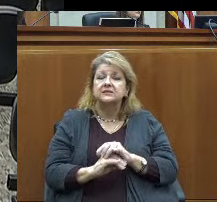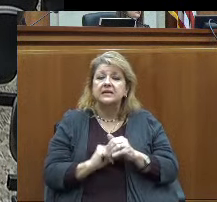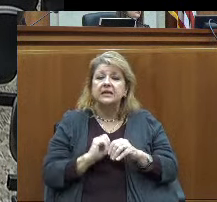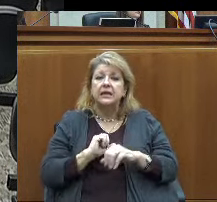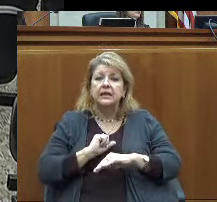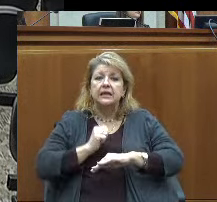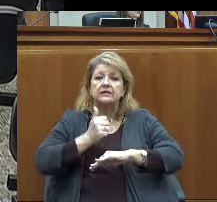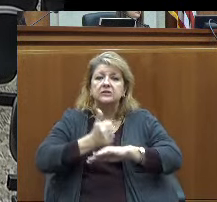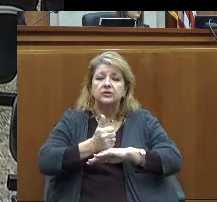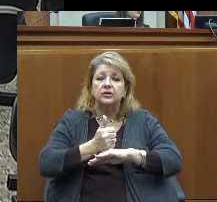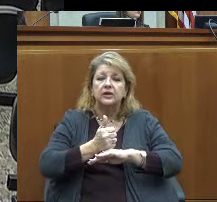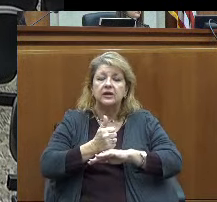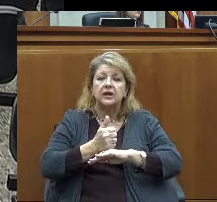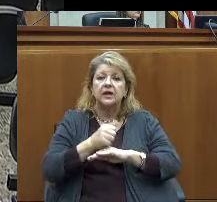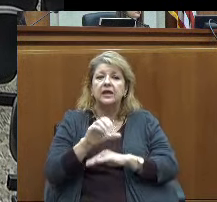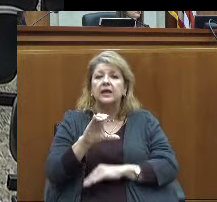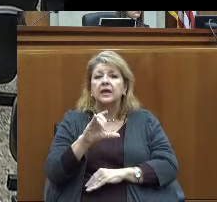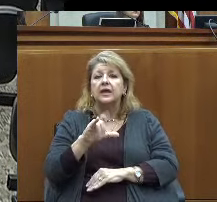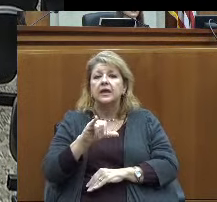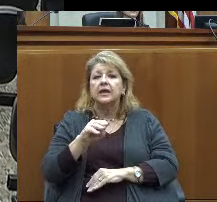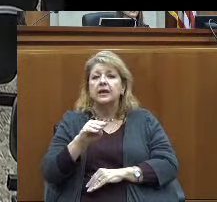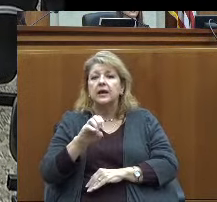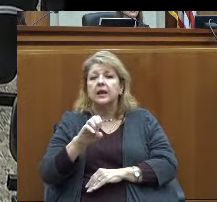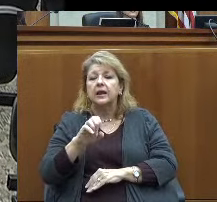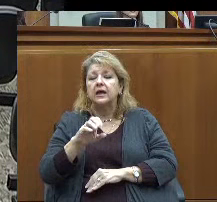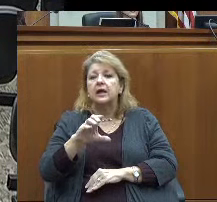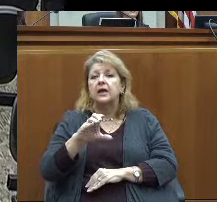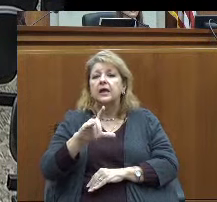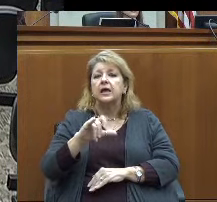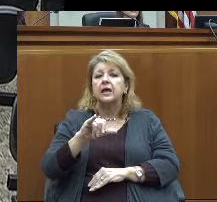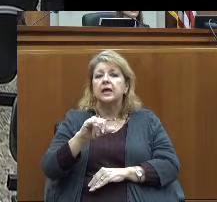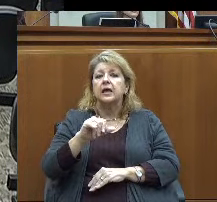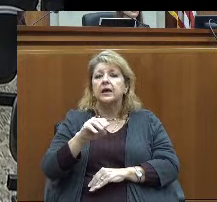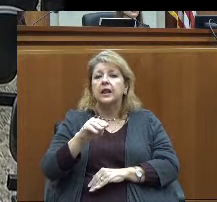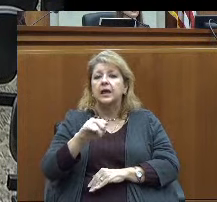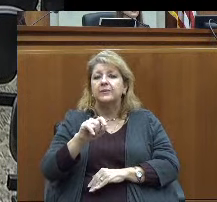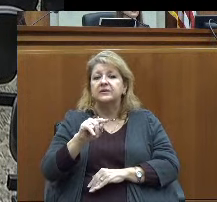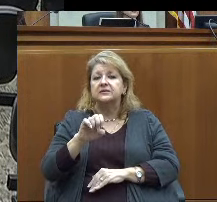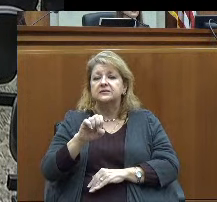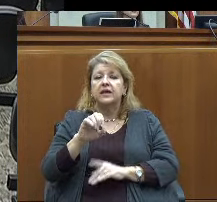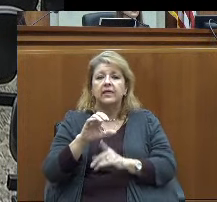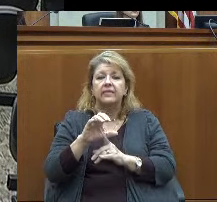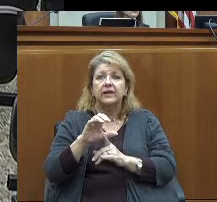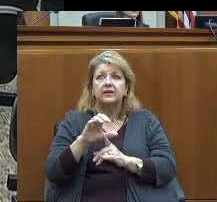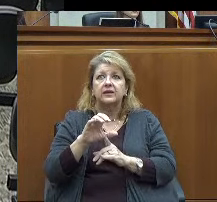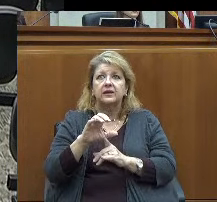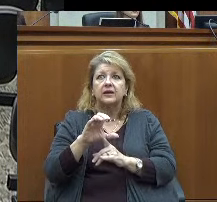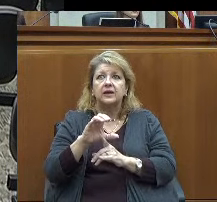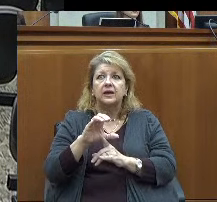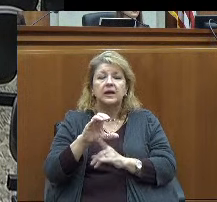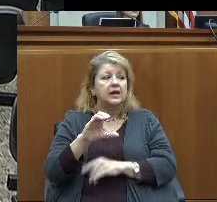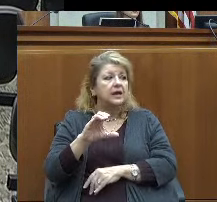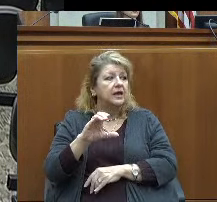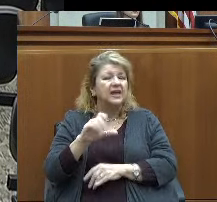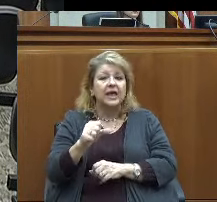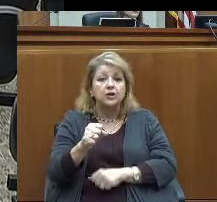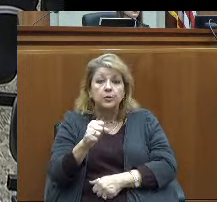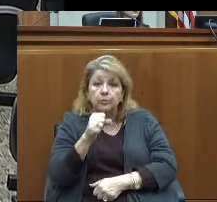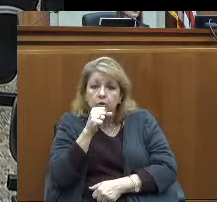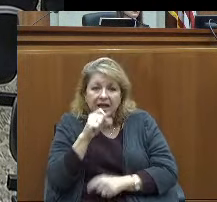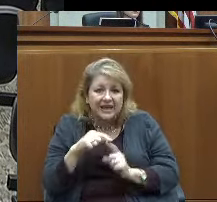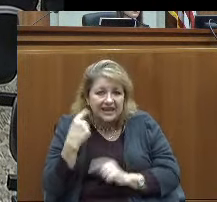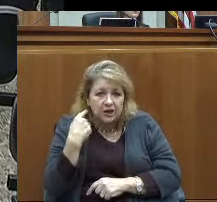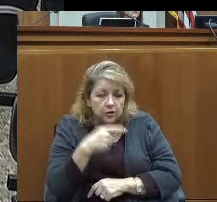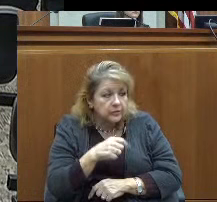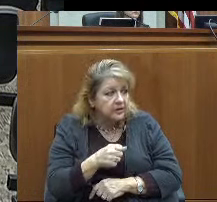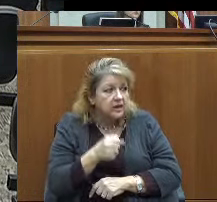instituting a climate culture survey where we can find out maybe more in depth of what is going on. I can't hear